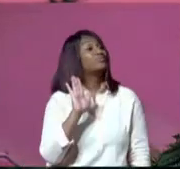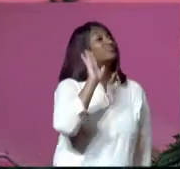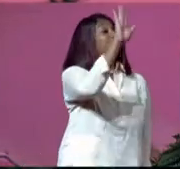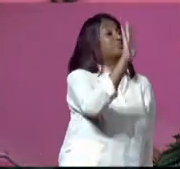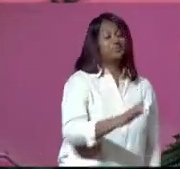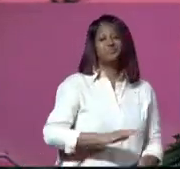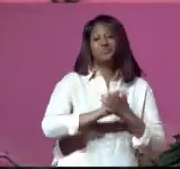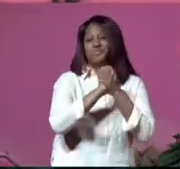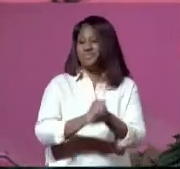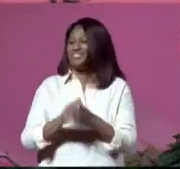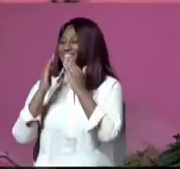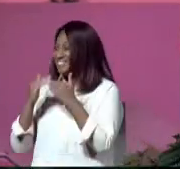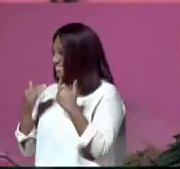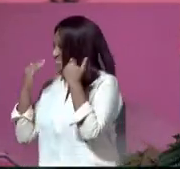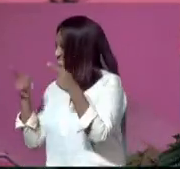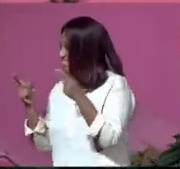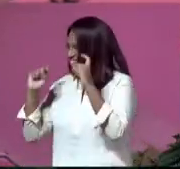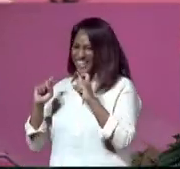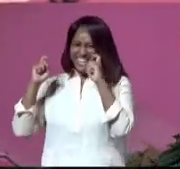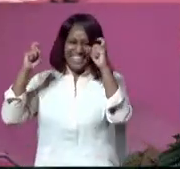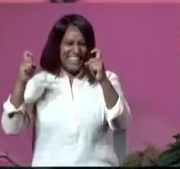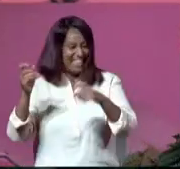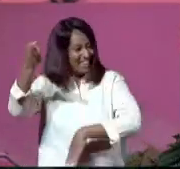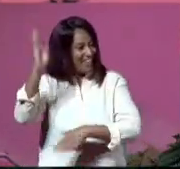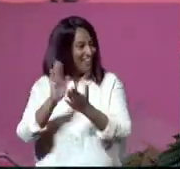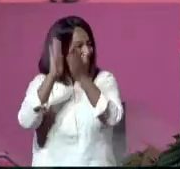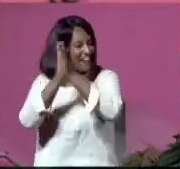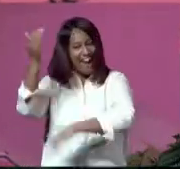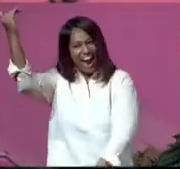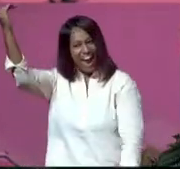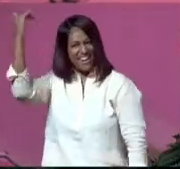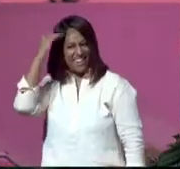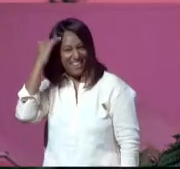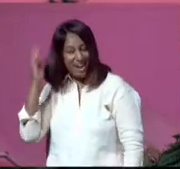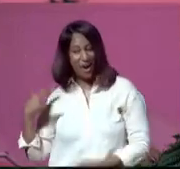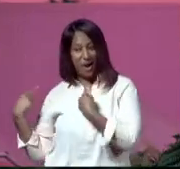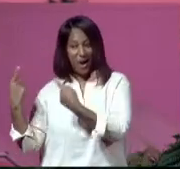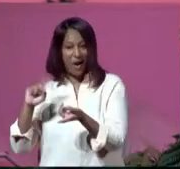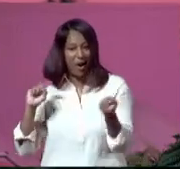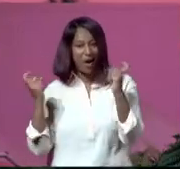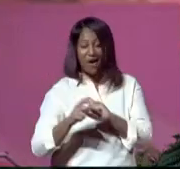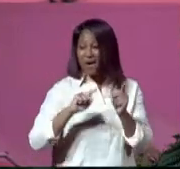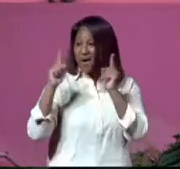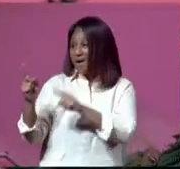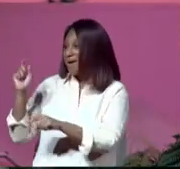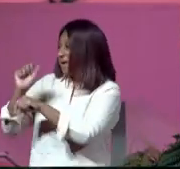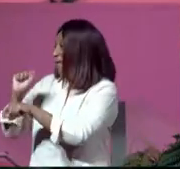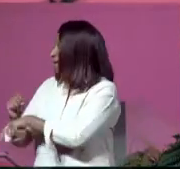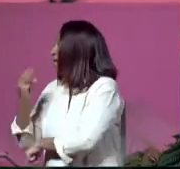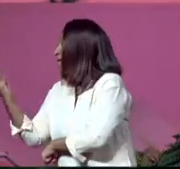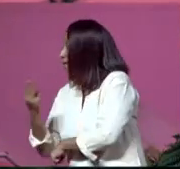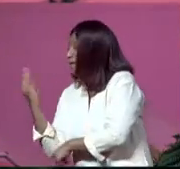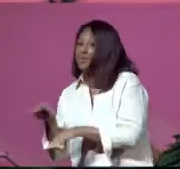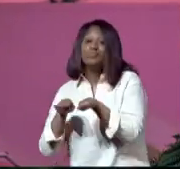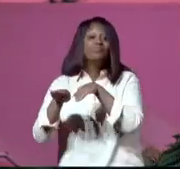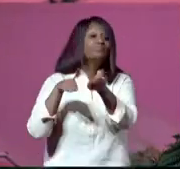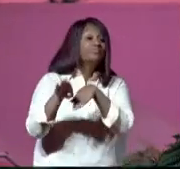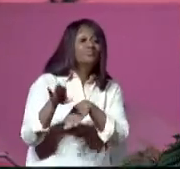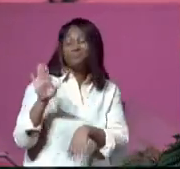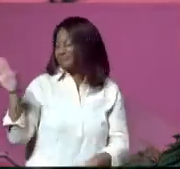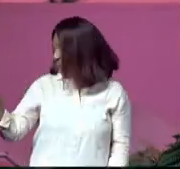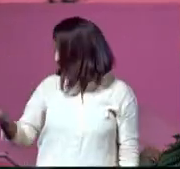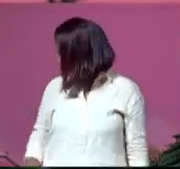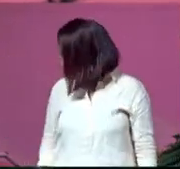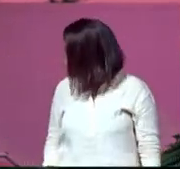and smile at you and give God praise. I know I've been changed when I can go to work on a Monday, walk right by your